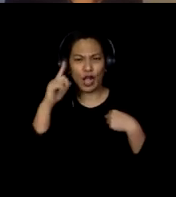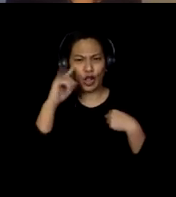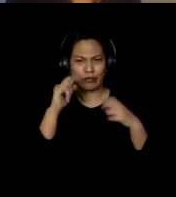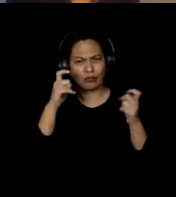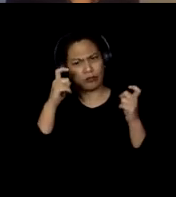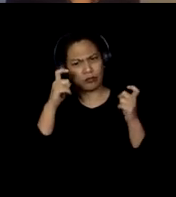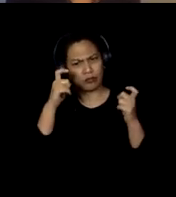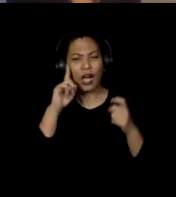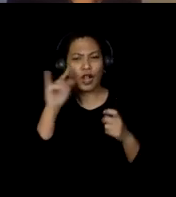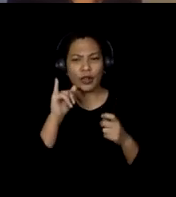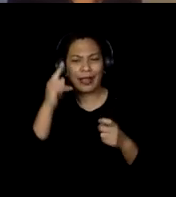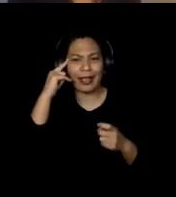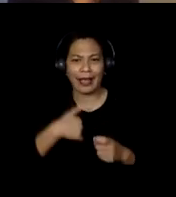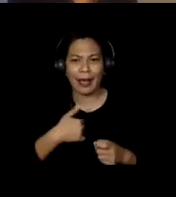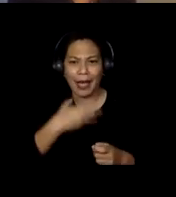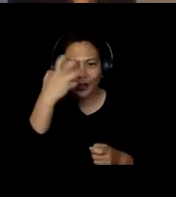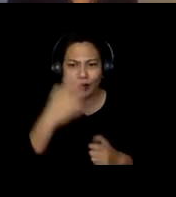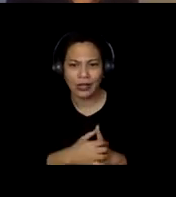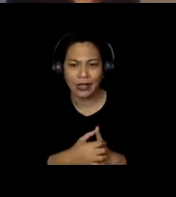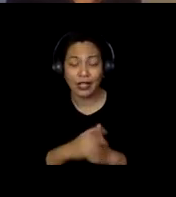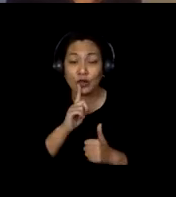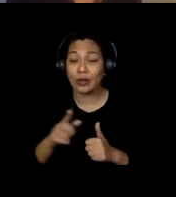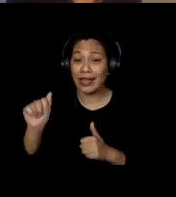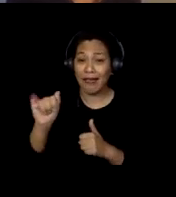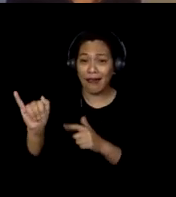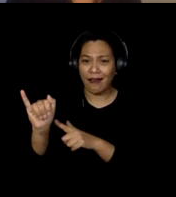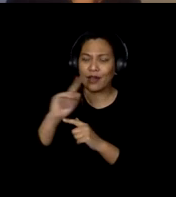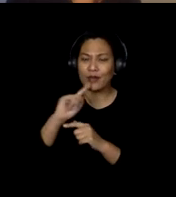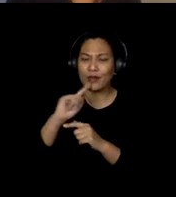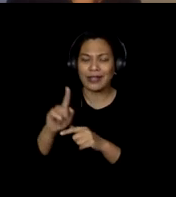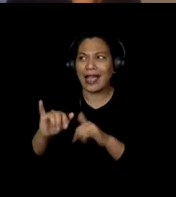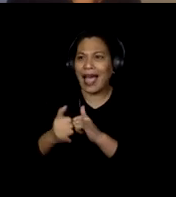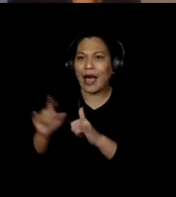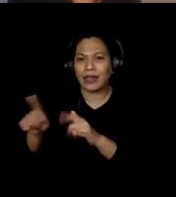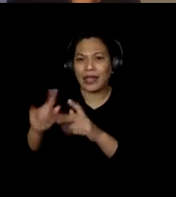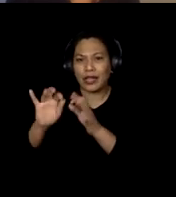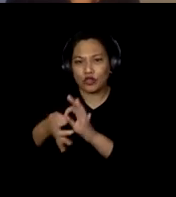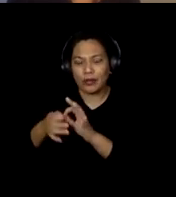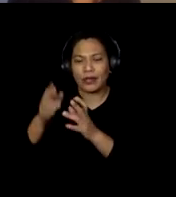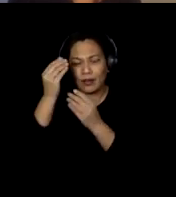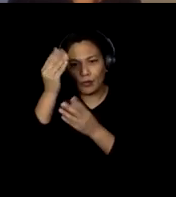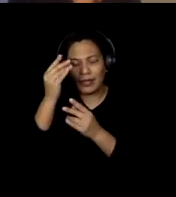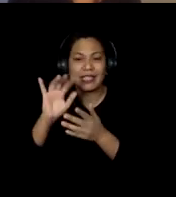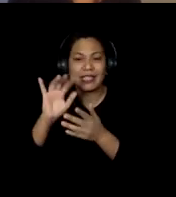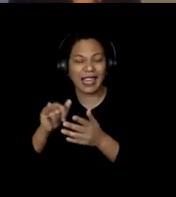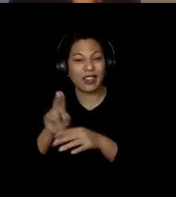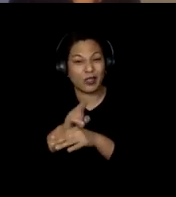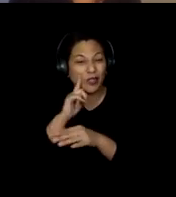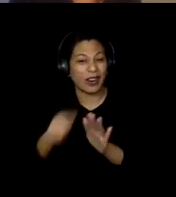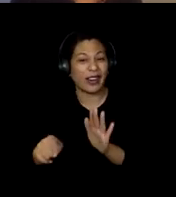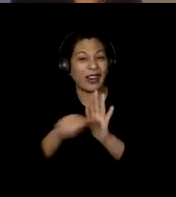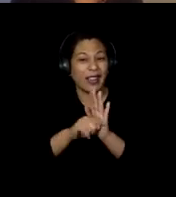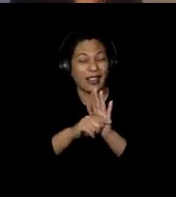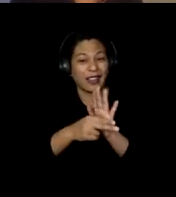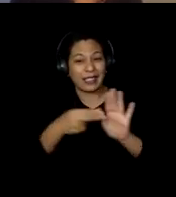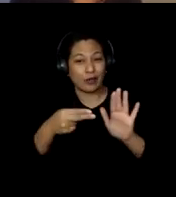kind of AI, interpreting what people think or say, has also been used in negative stereotyping in work